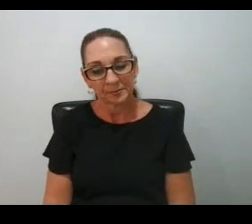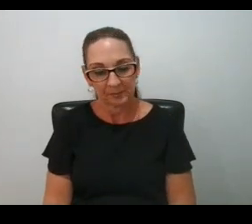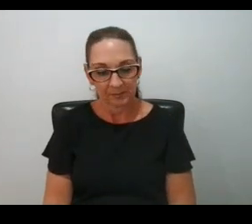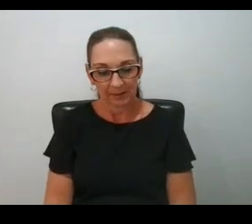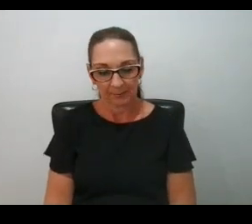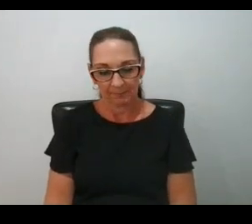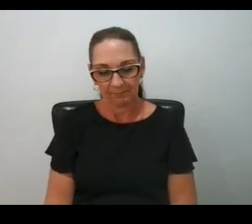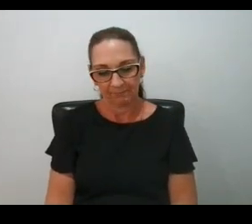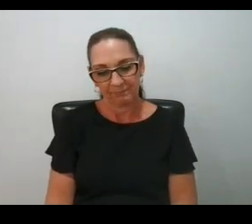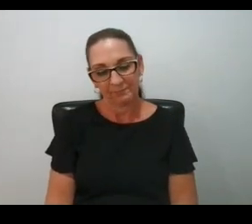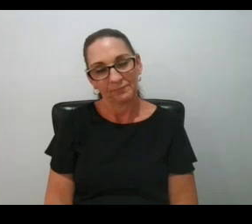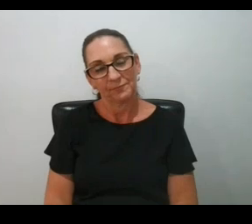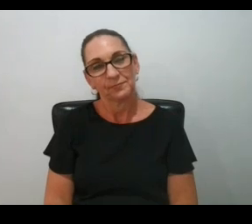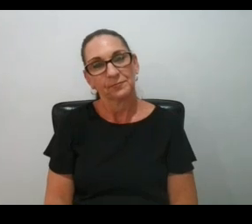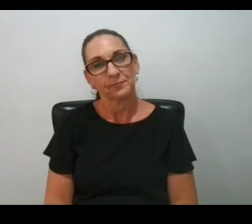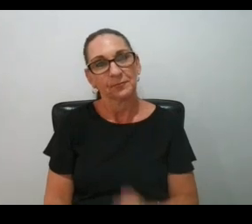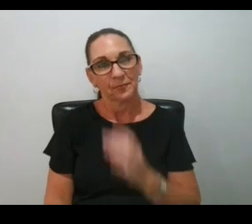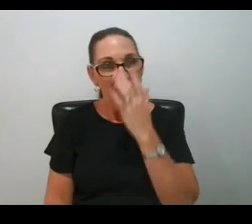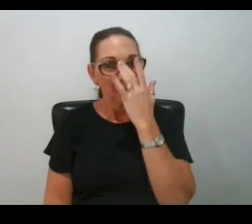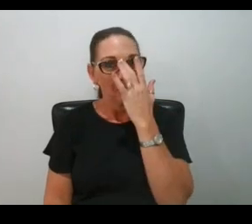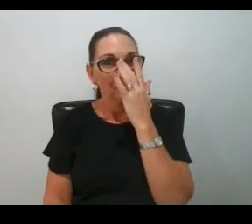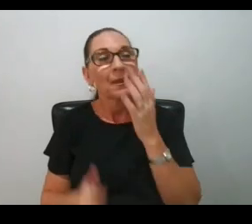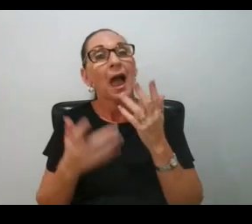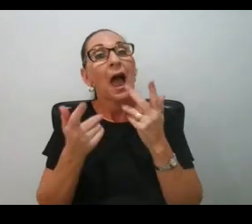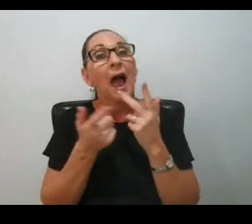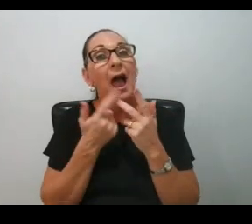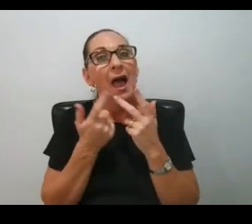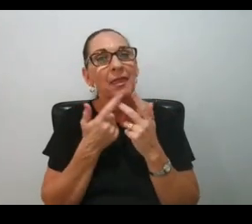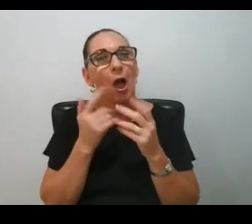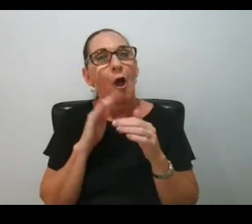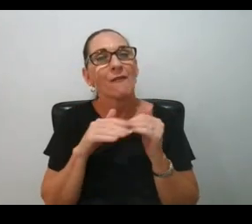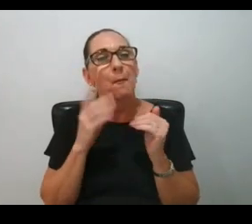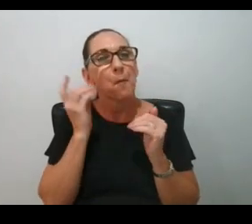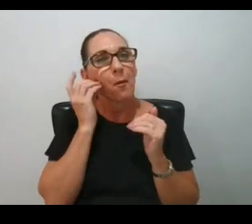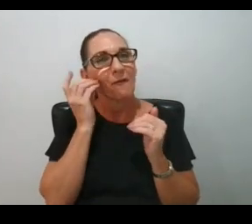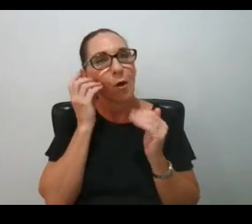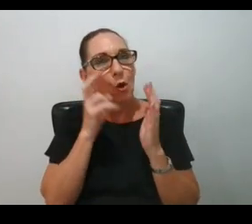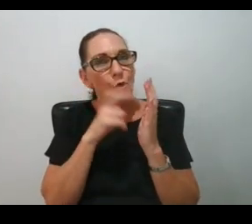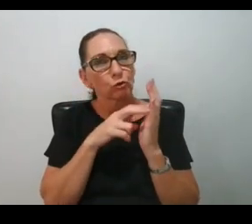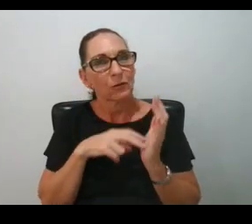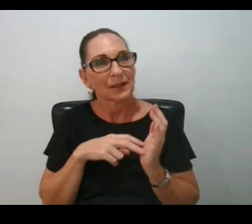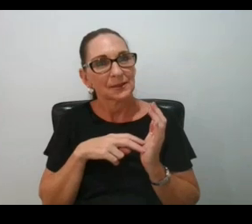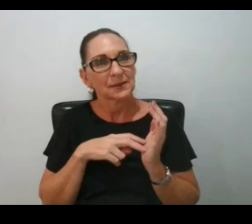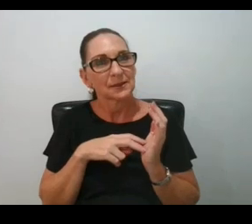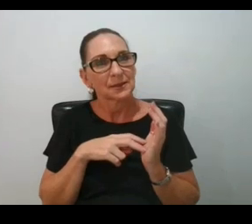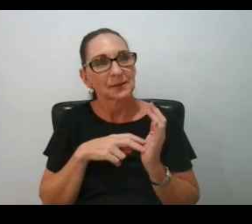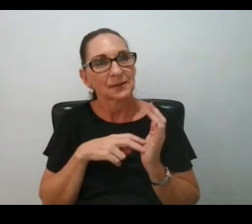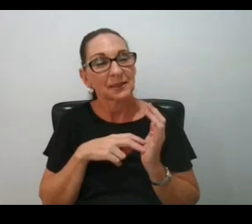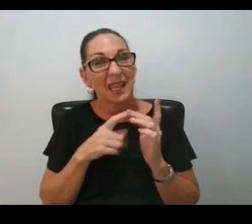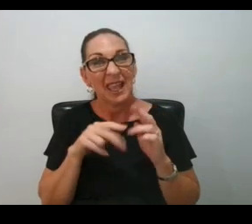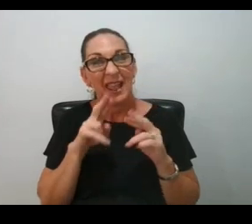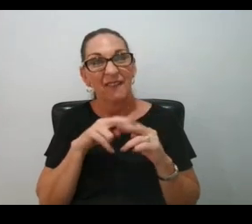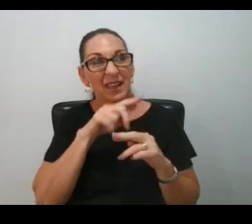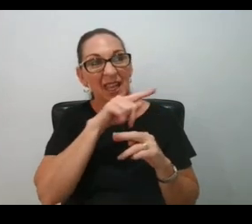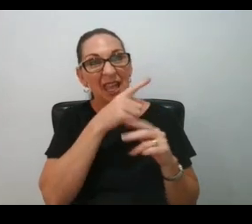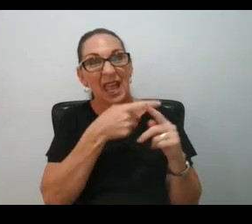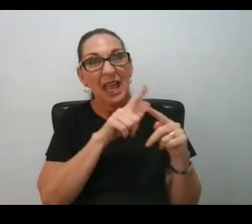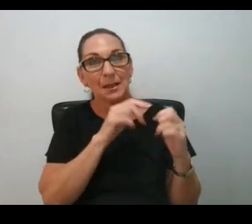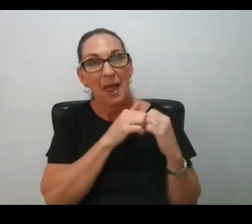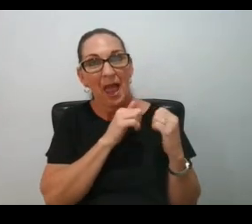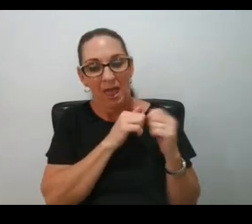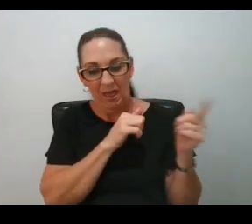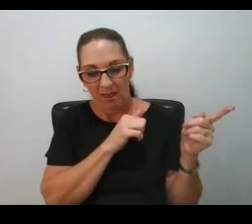Now, the other issues, mobile phone contracts. Our ex-partner has the other phone. I would be